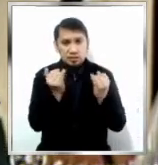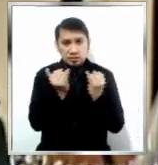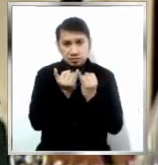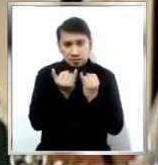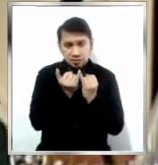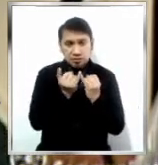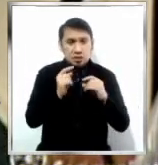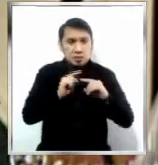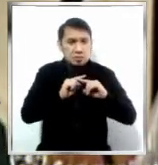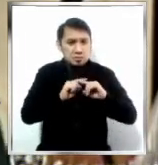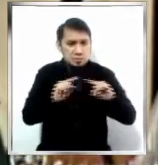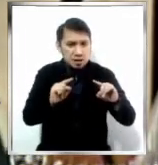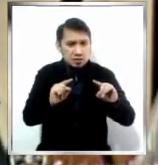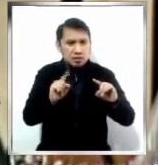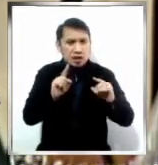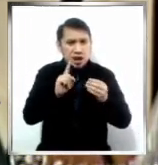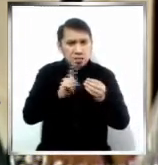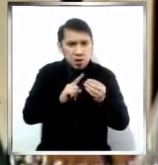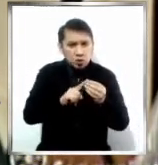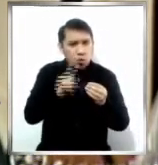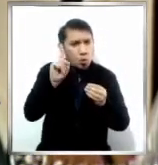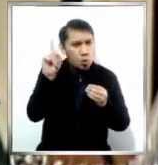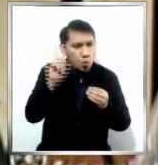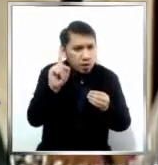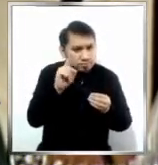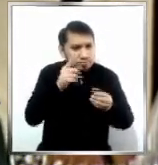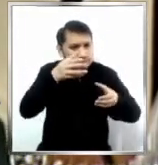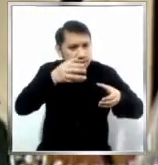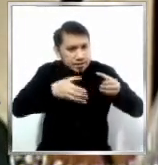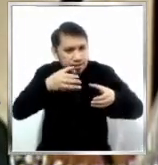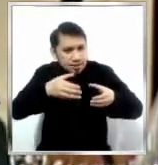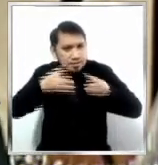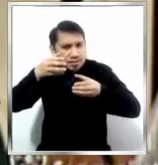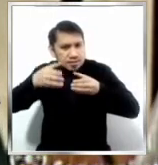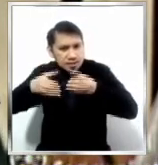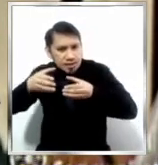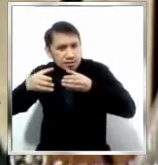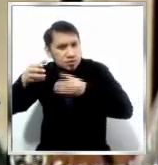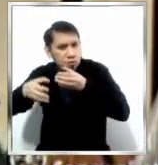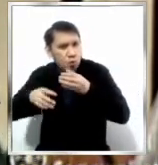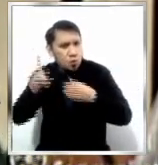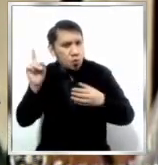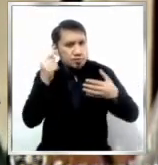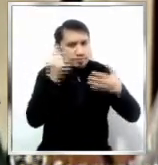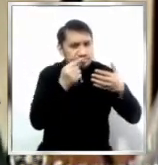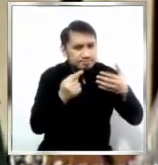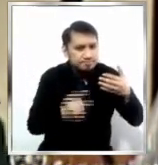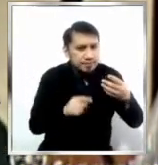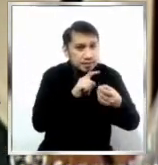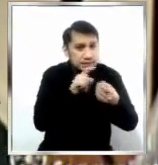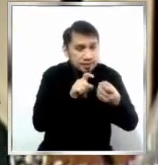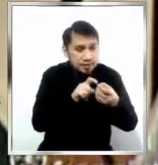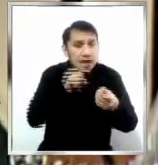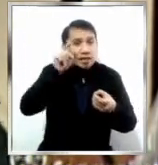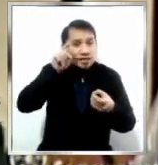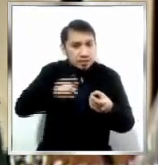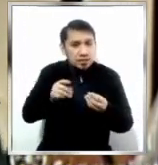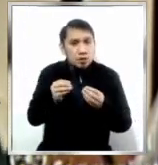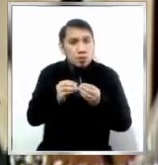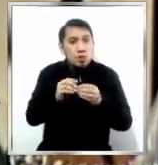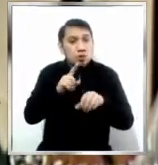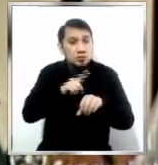up actual cases will probably require more time, because we've got to gather the actual